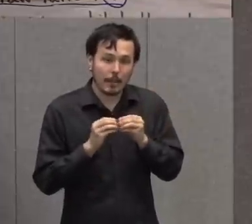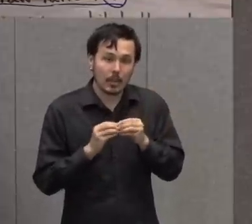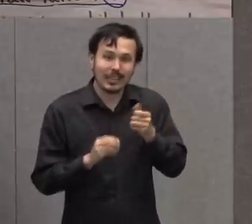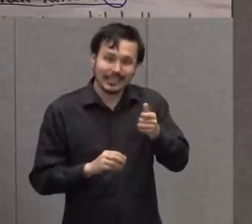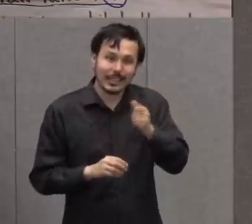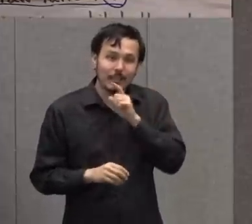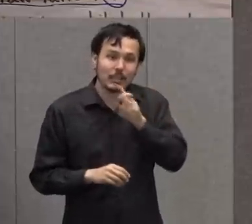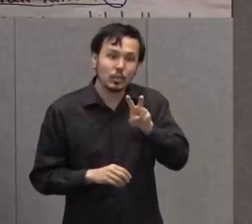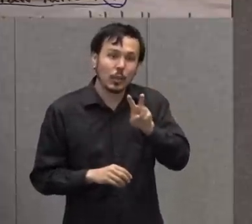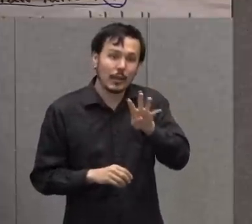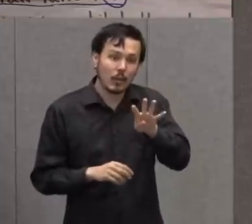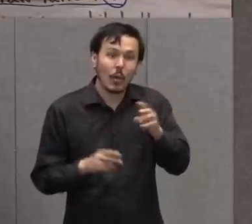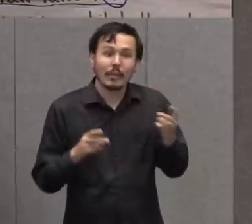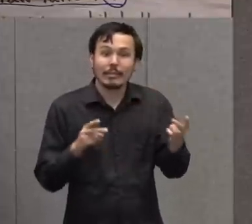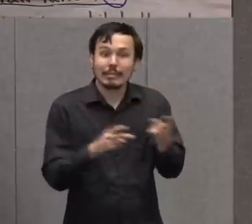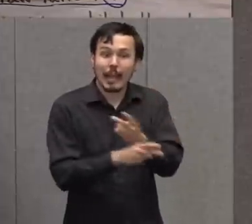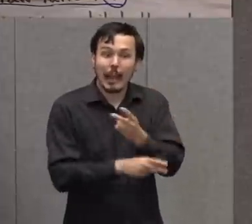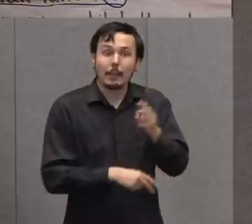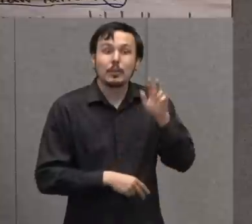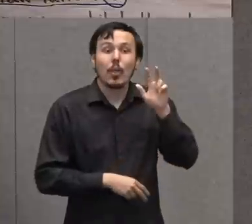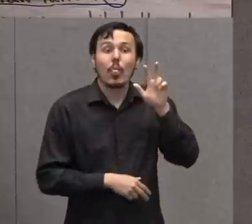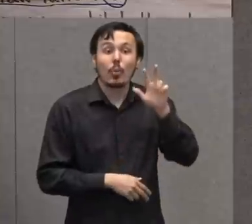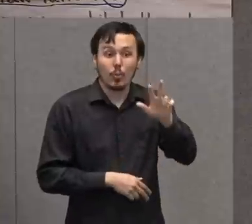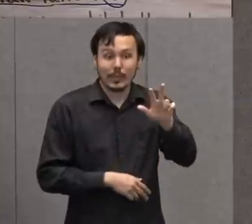it? Thank you.